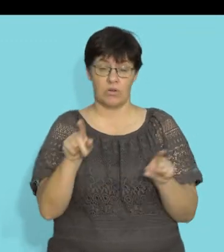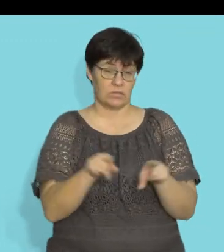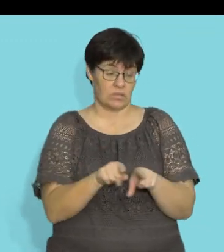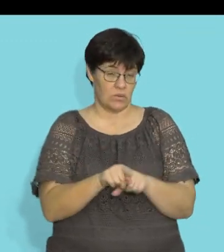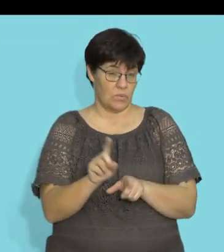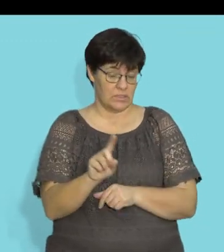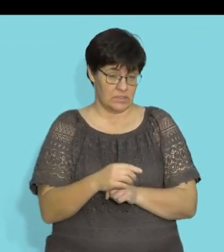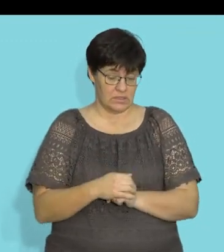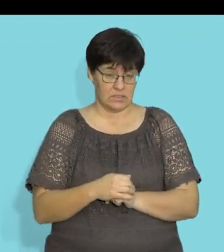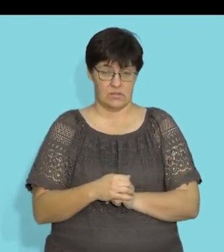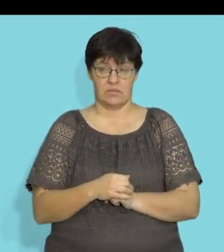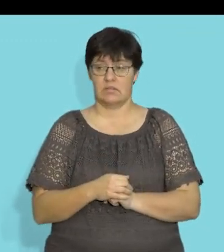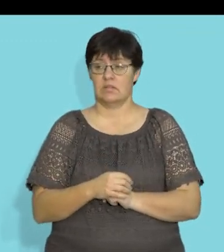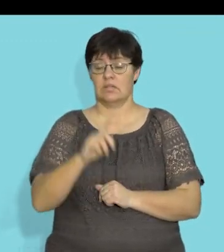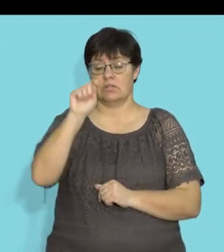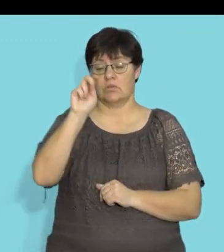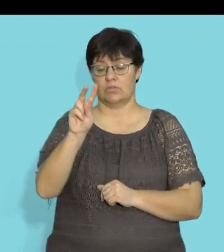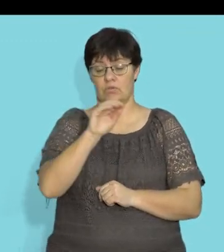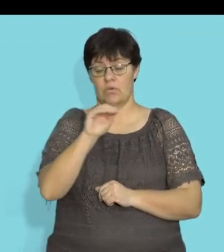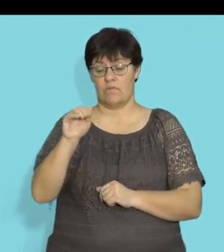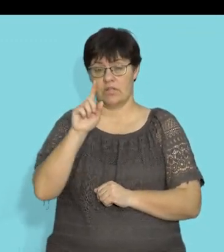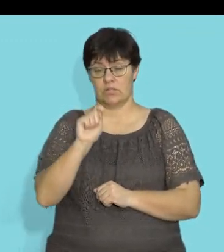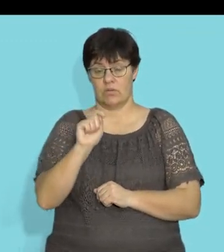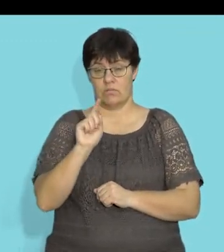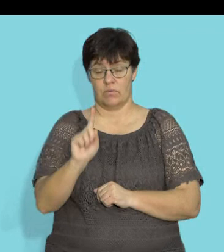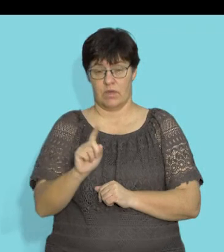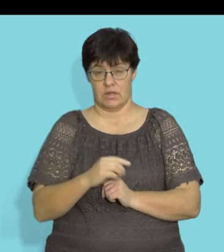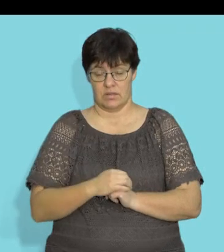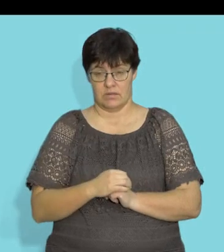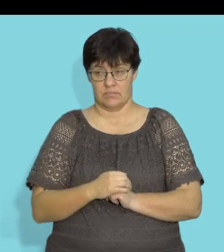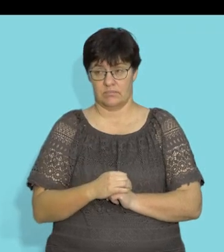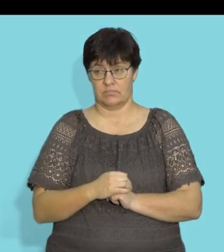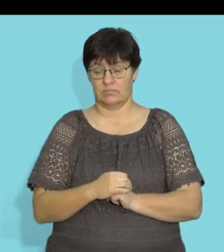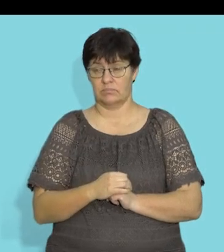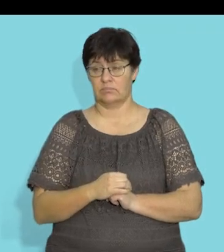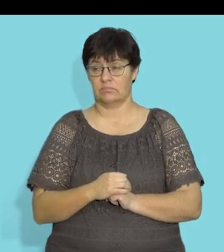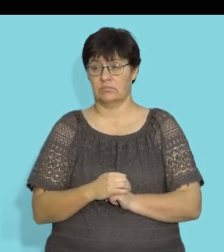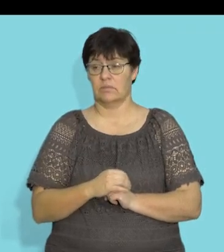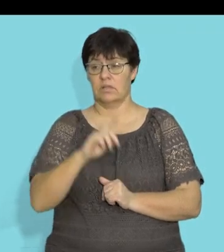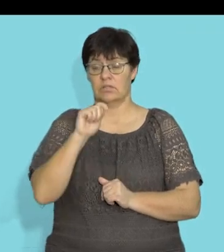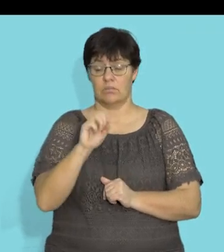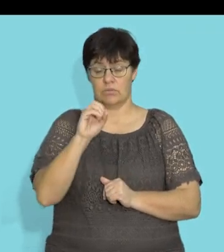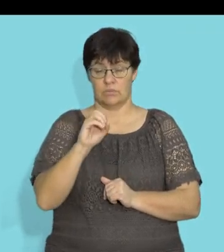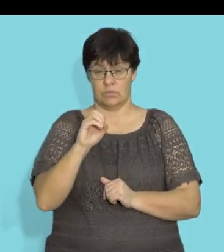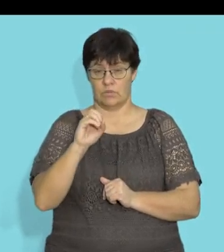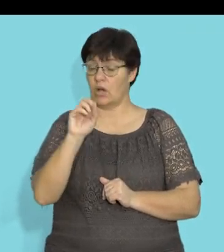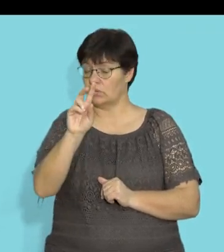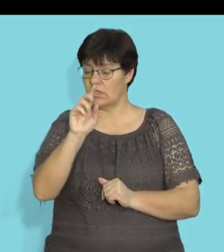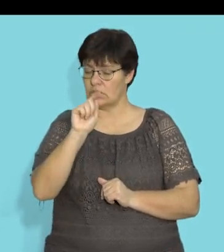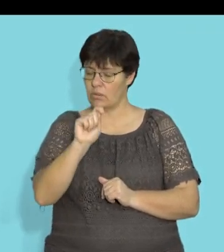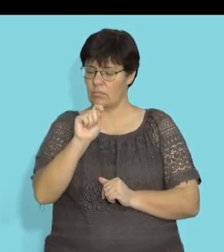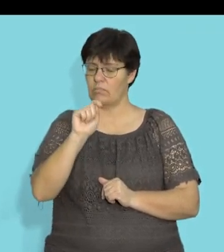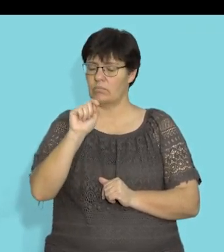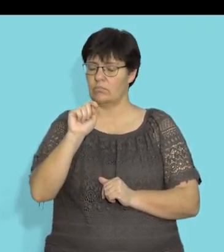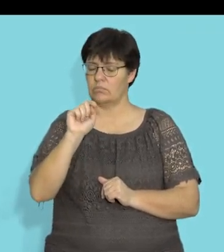common ratio to be term 2 over term 1. Term 2 is equal to